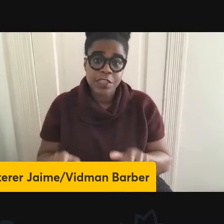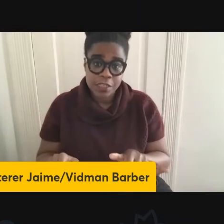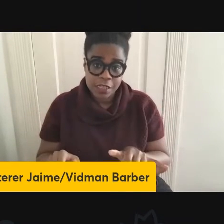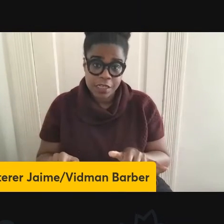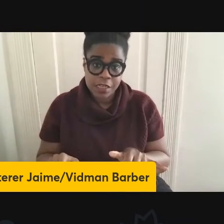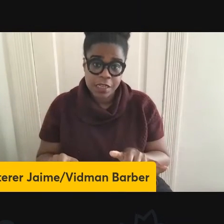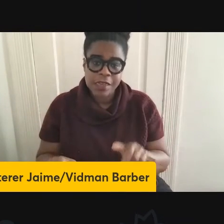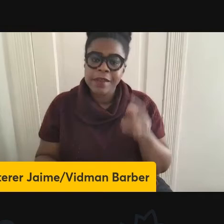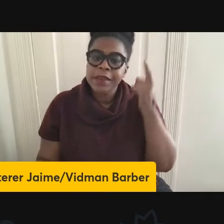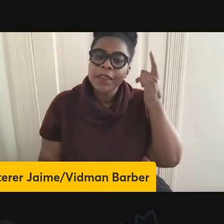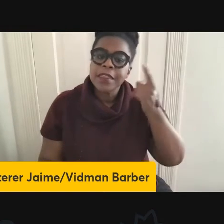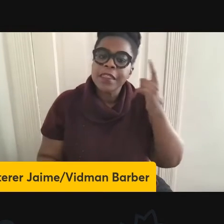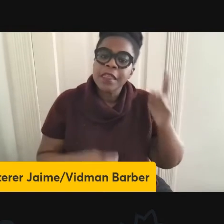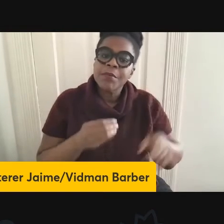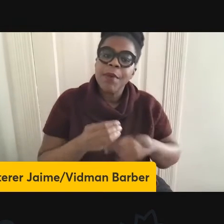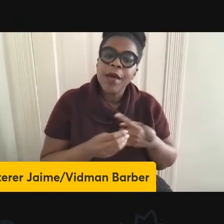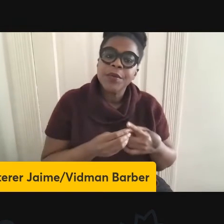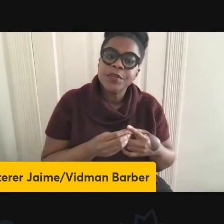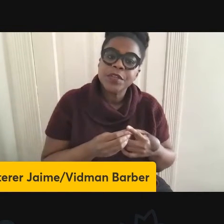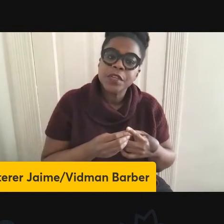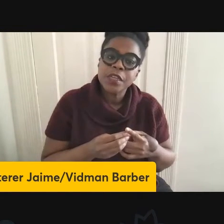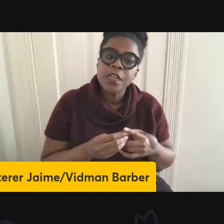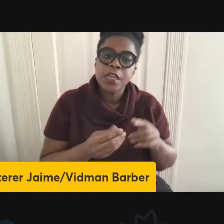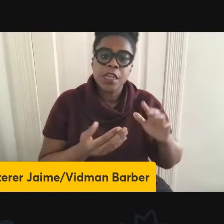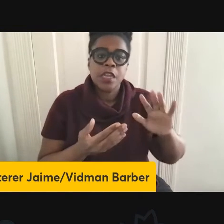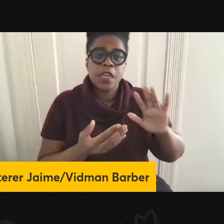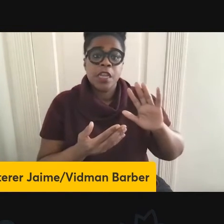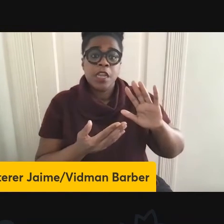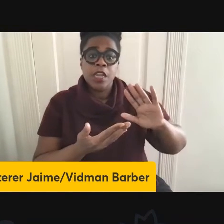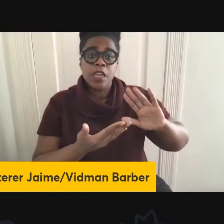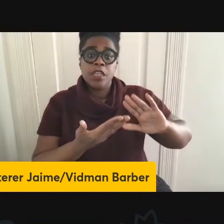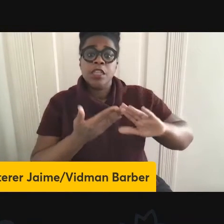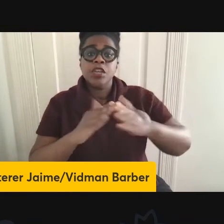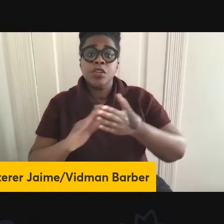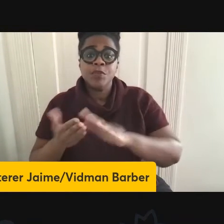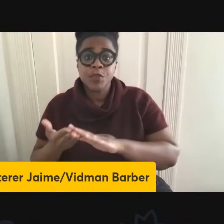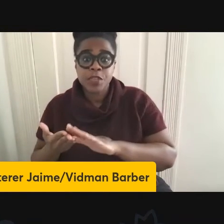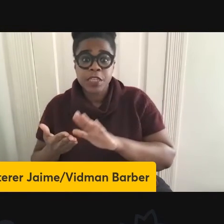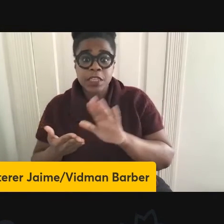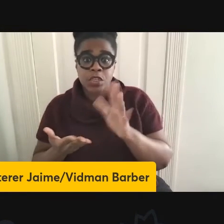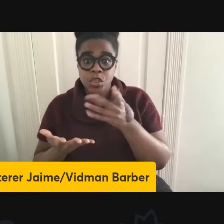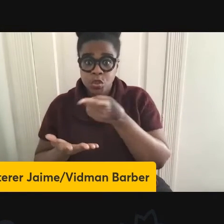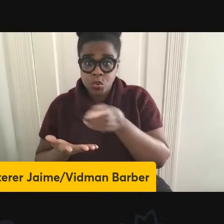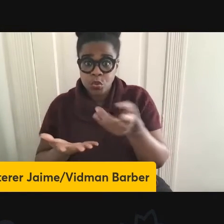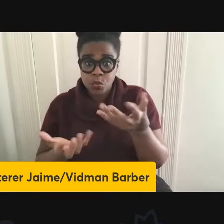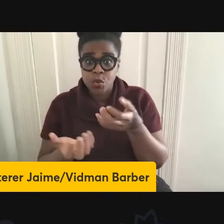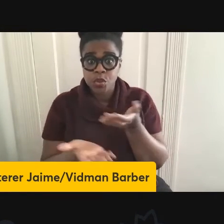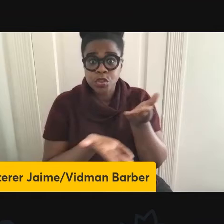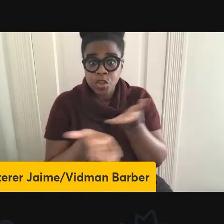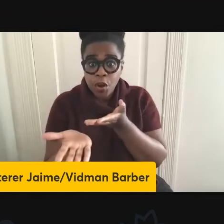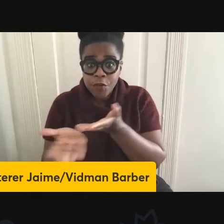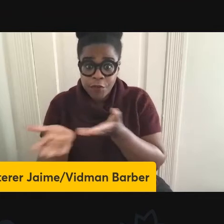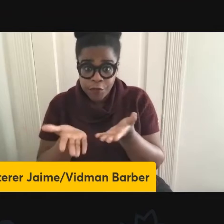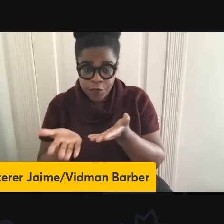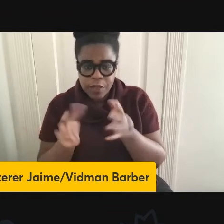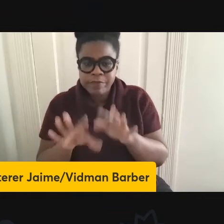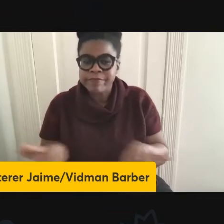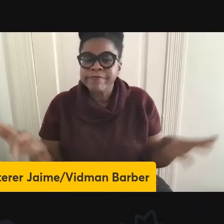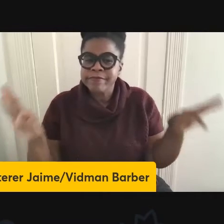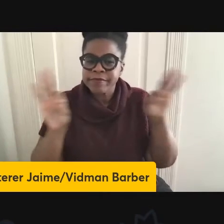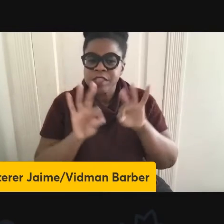about the communities that you want to serve. I think it's really